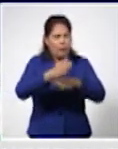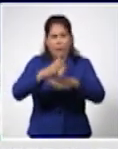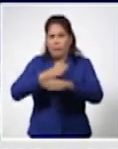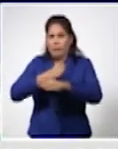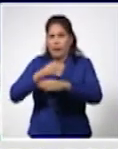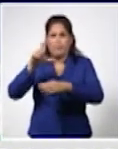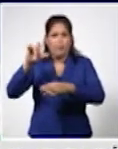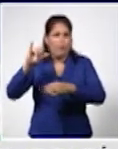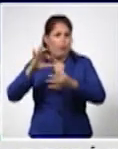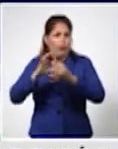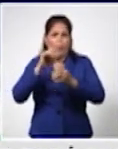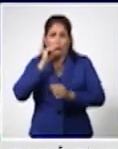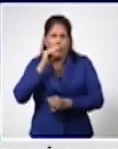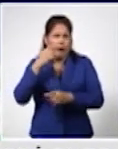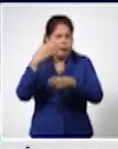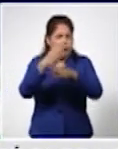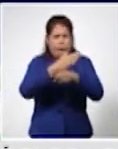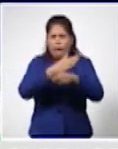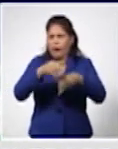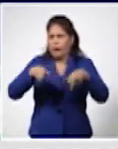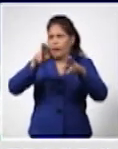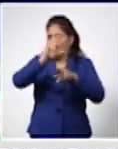COVID-19.